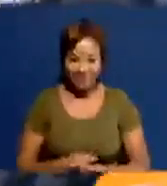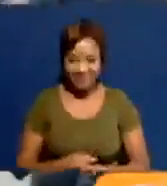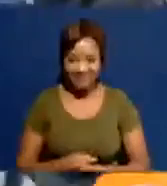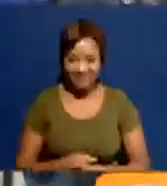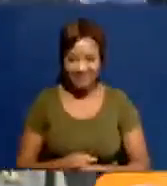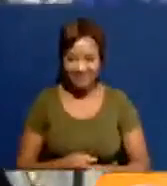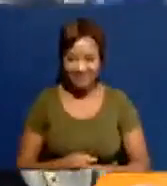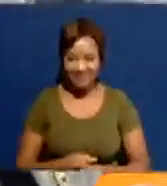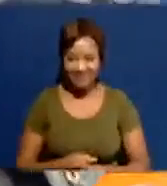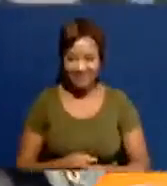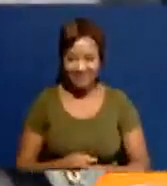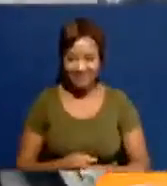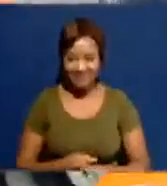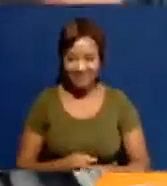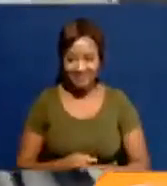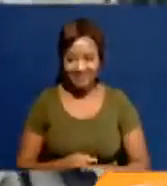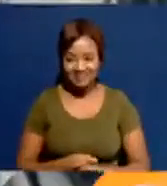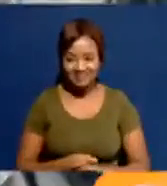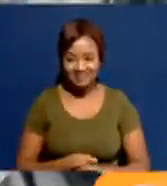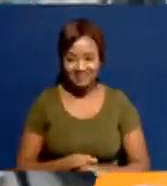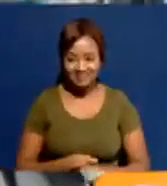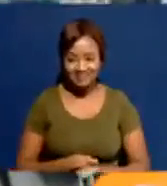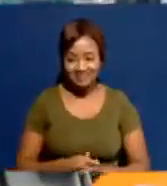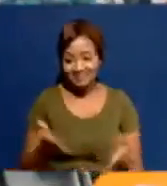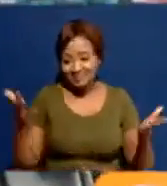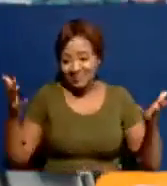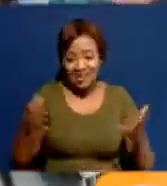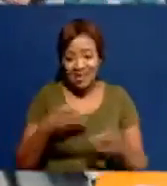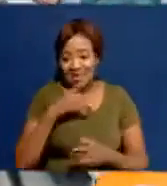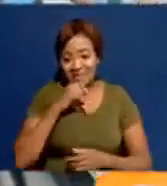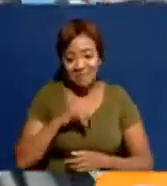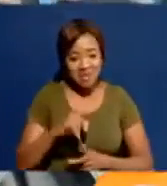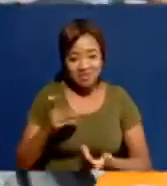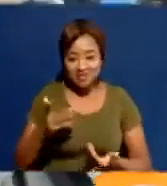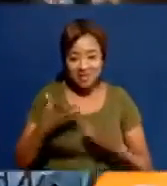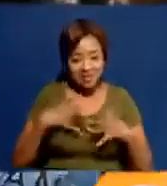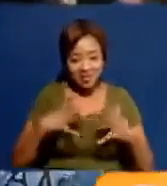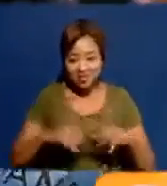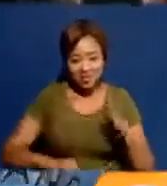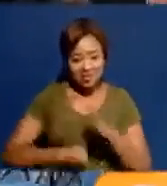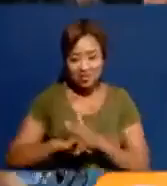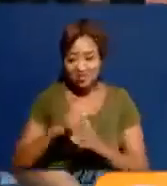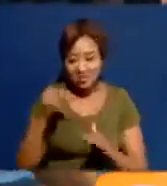Manchester! Yeah. That's what you get, yeah? Yeah, that's what you get with Manchester, man. They love their team, man.